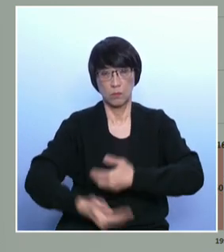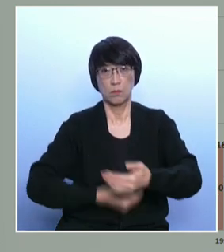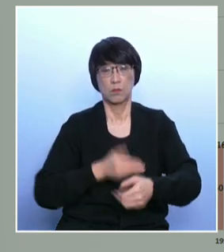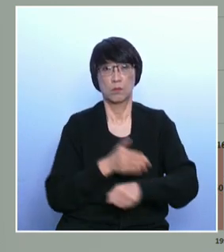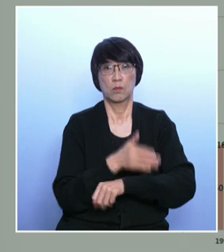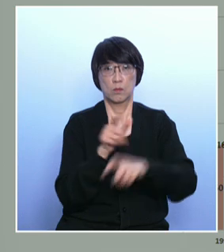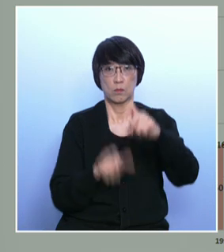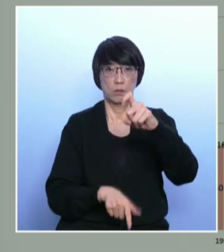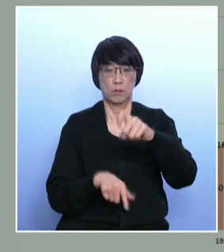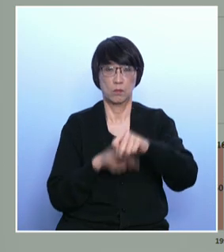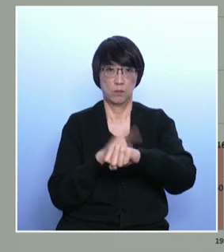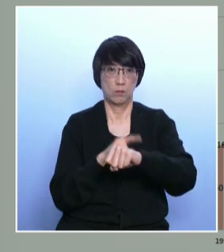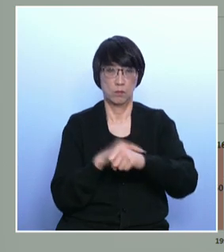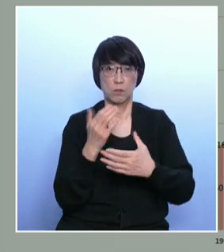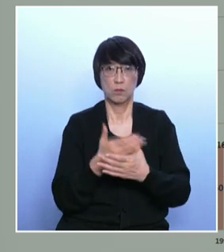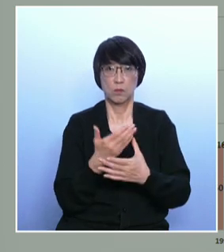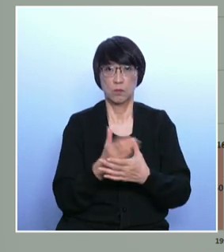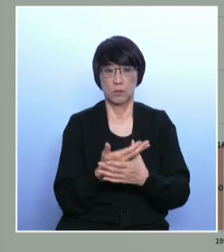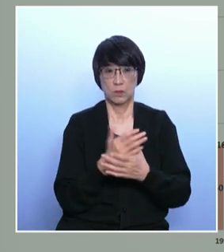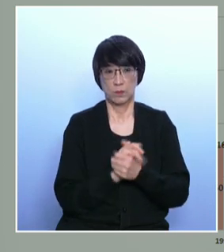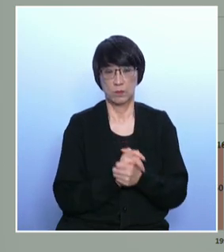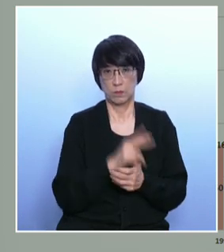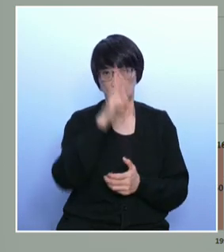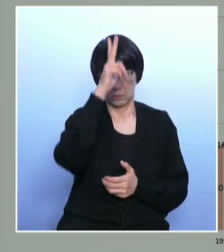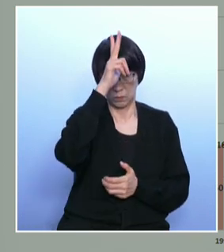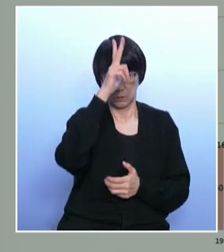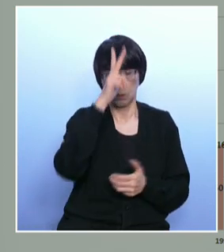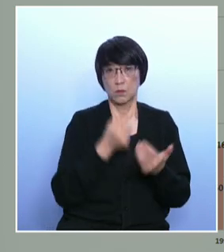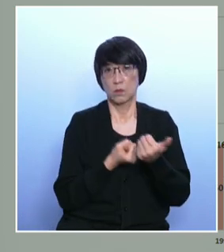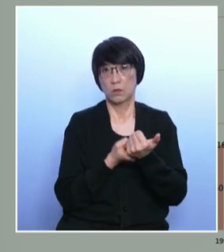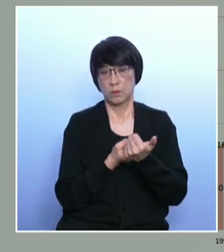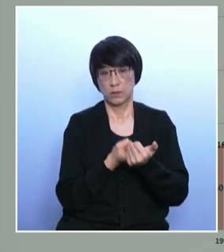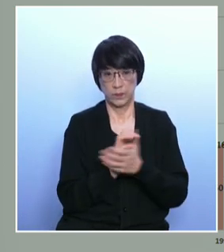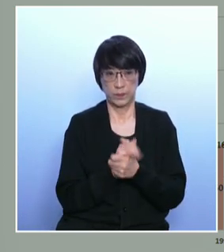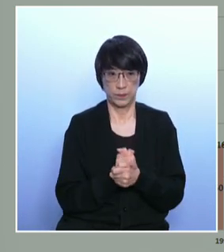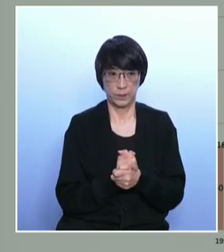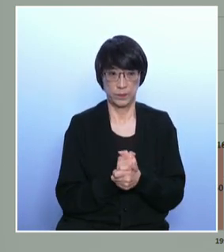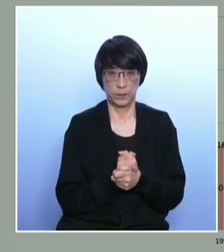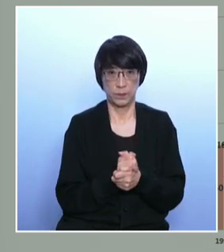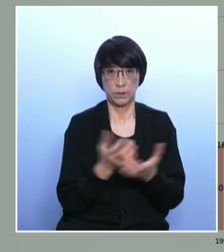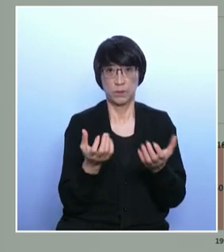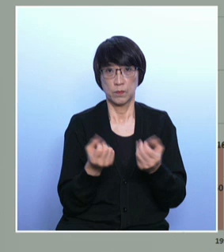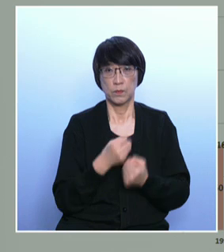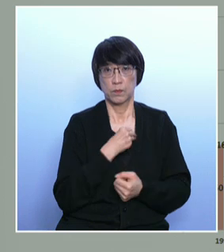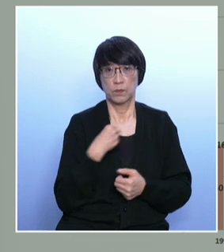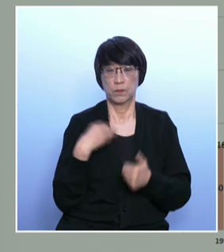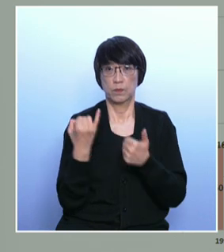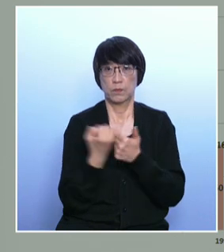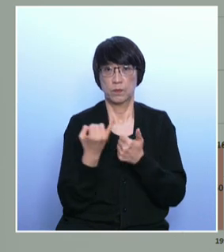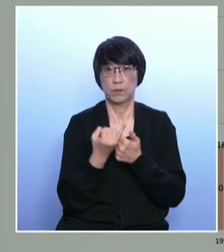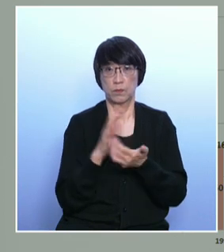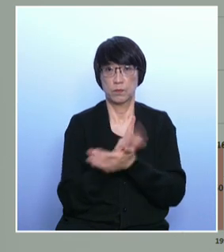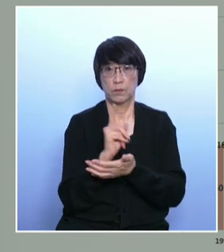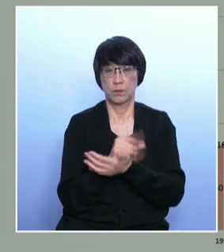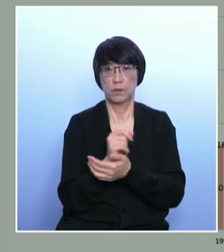on, in September this year, with the support of the government, we are expecting